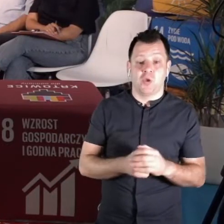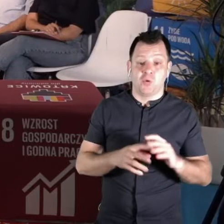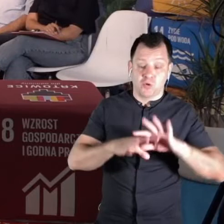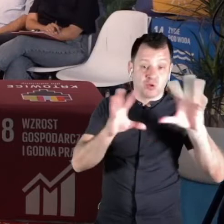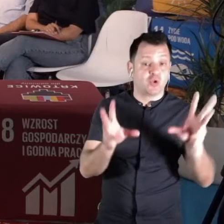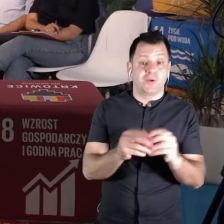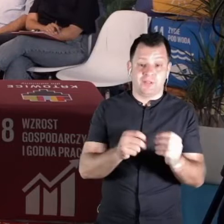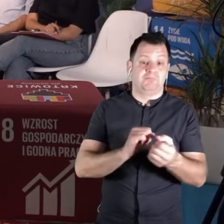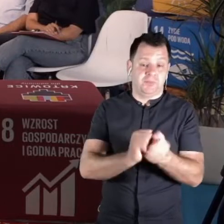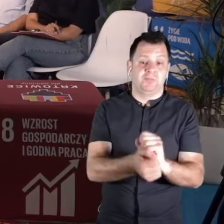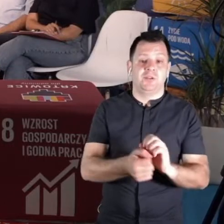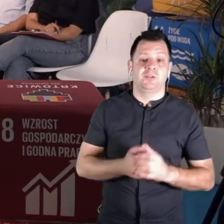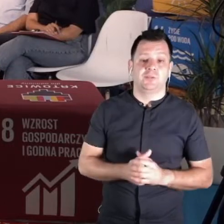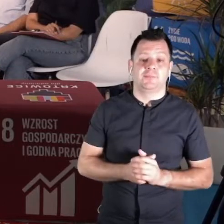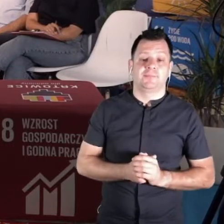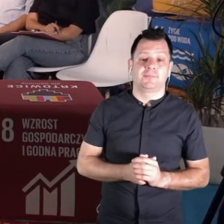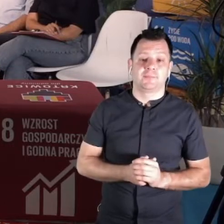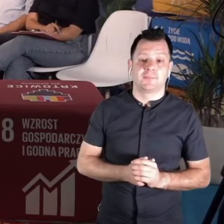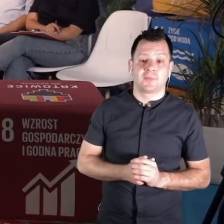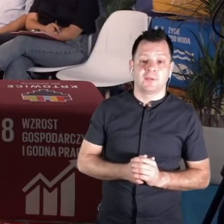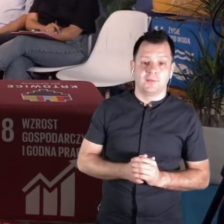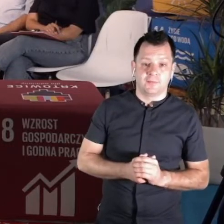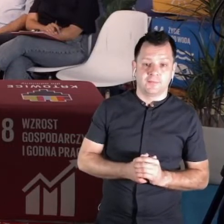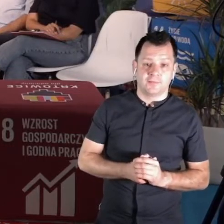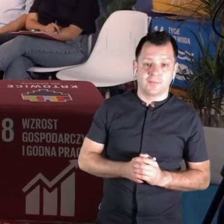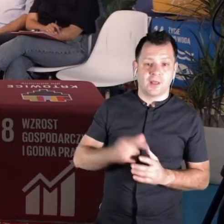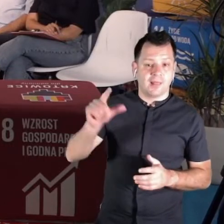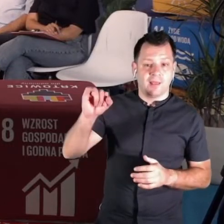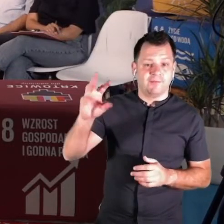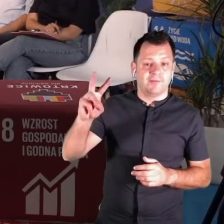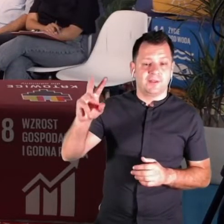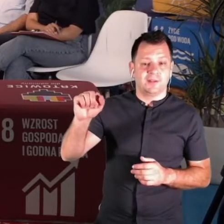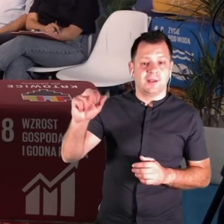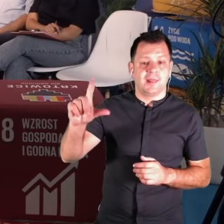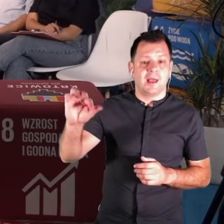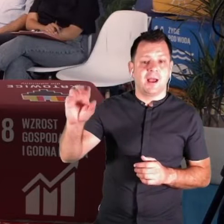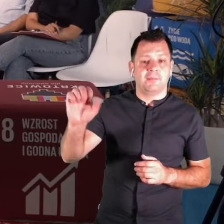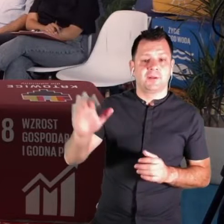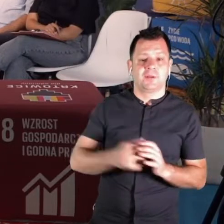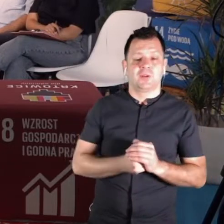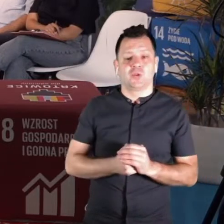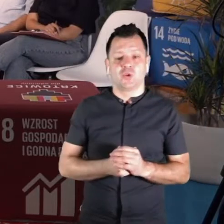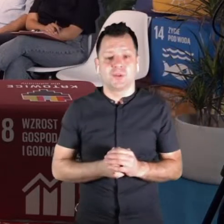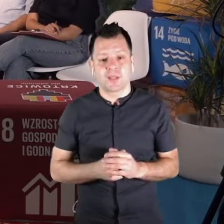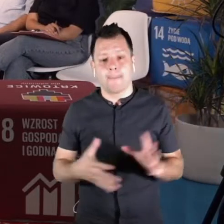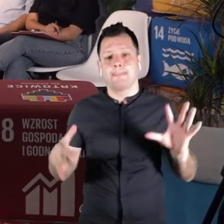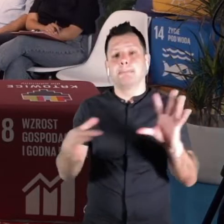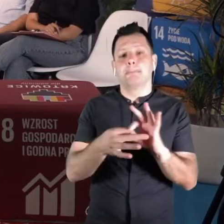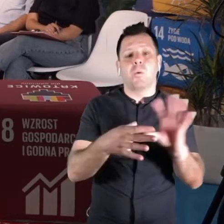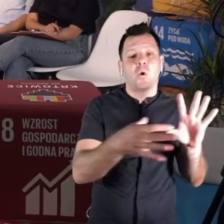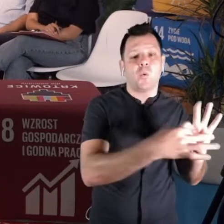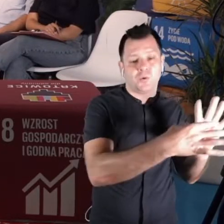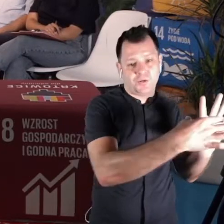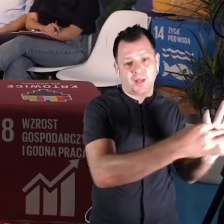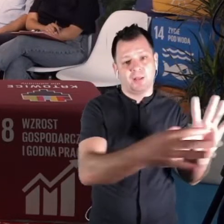lab, the first thing what we want to do is to network all of those people who have this wow moment like me and